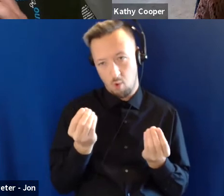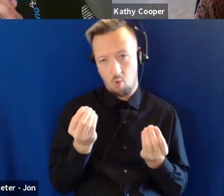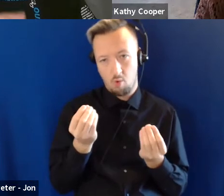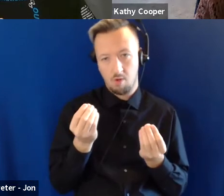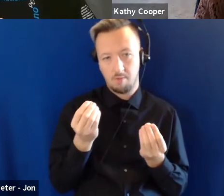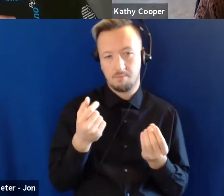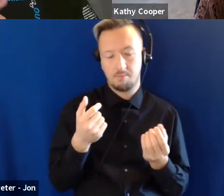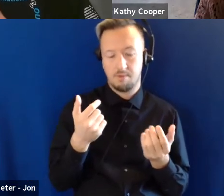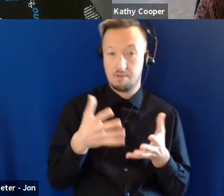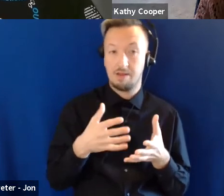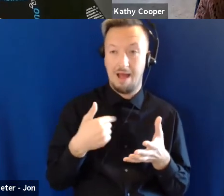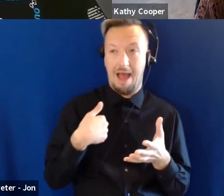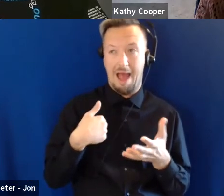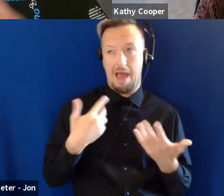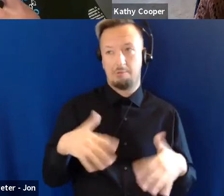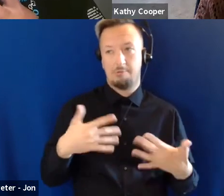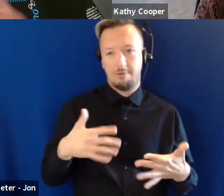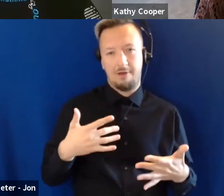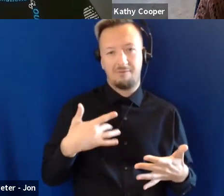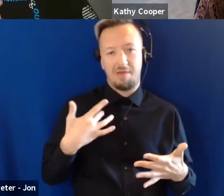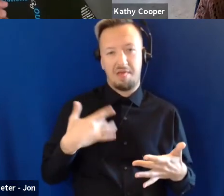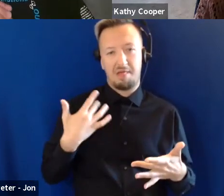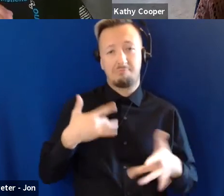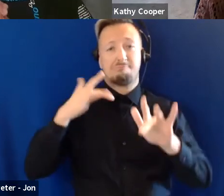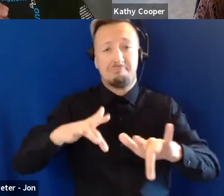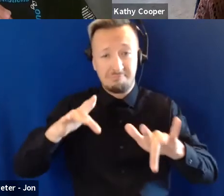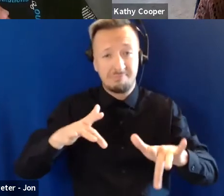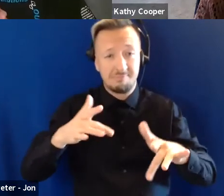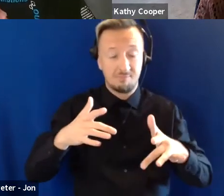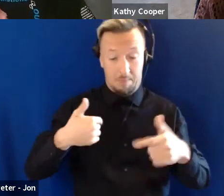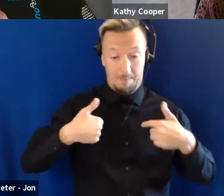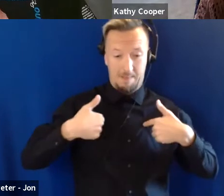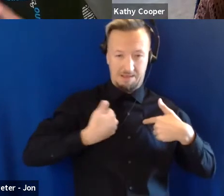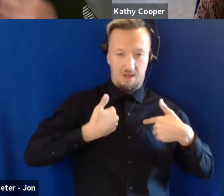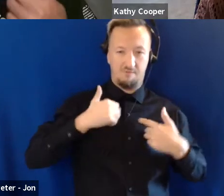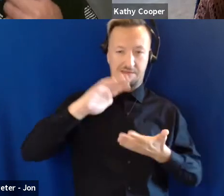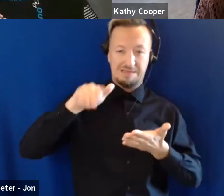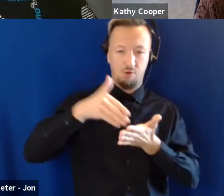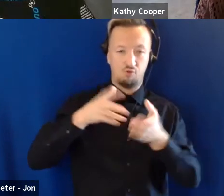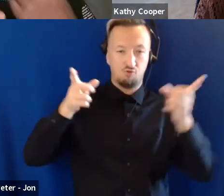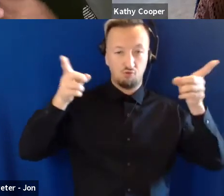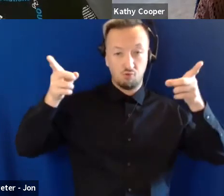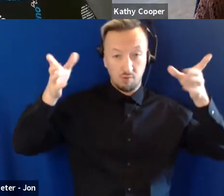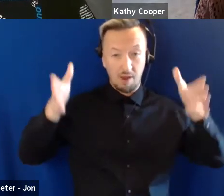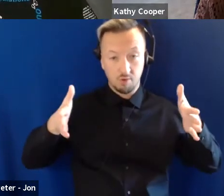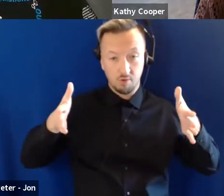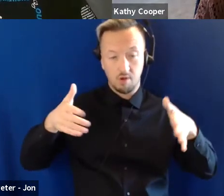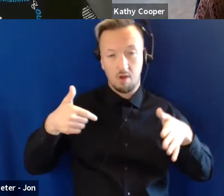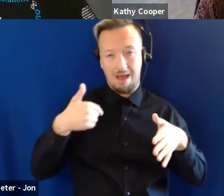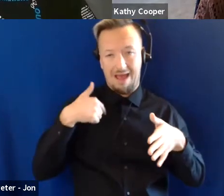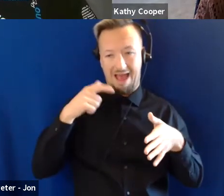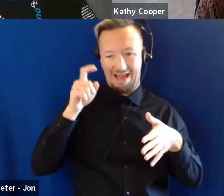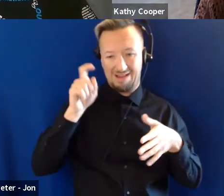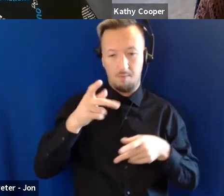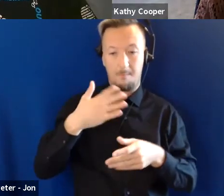I have a great deal of sympathy. I mean, as obviously, as a center director, right. I mean, I do have to keep my funders